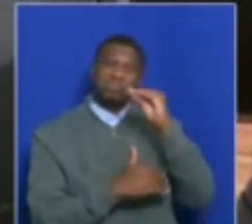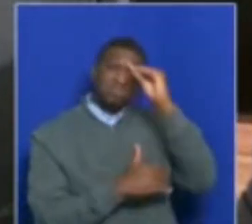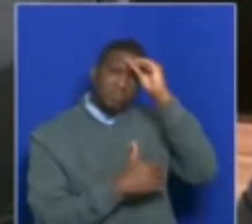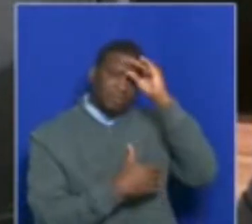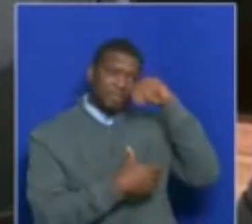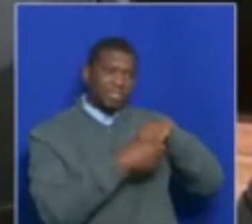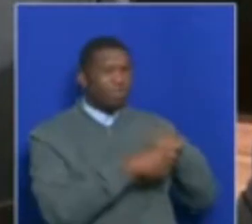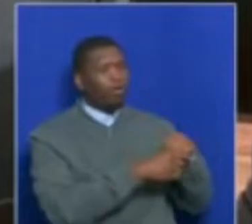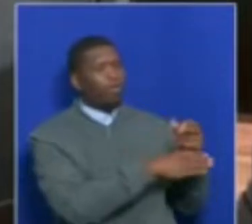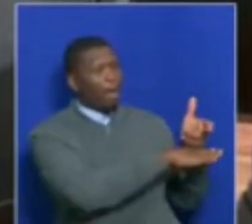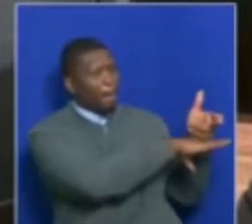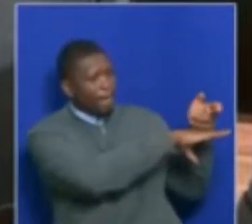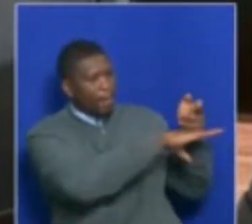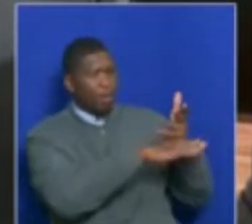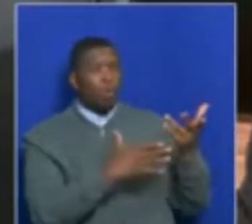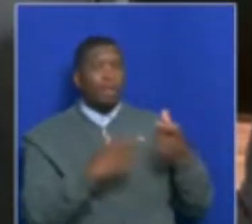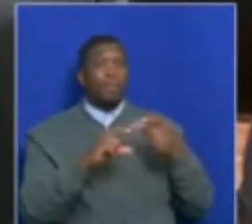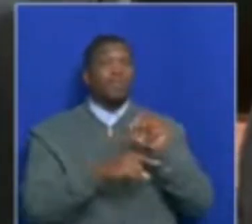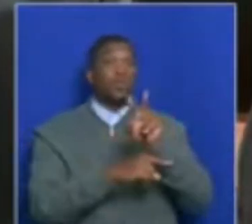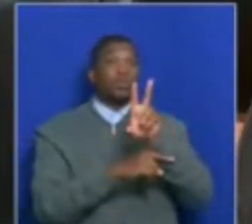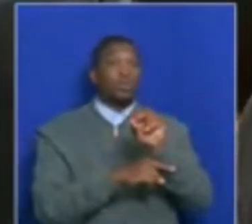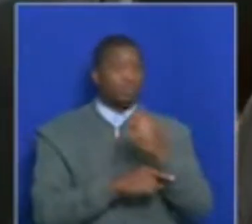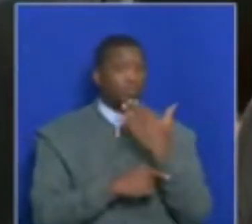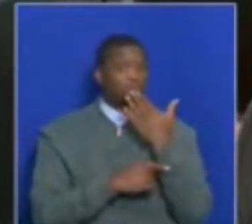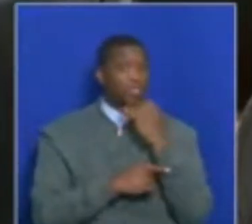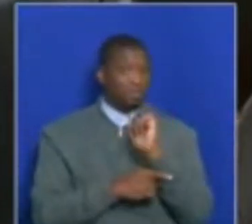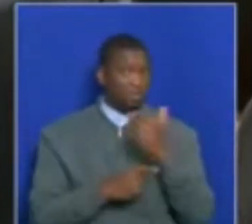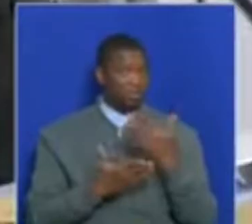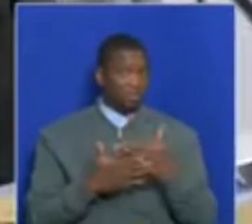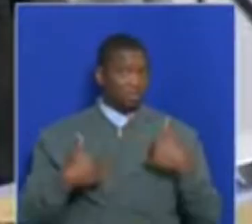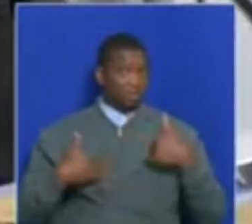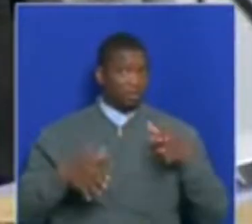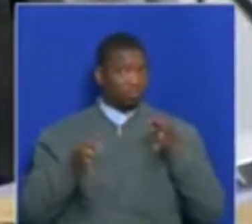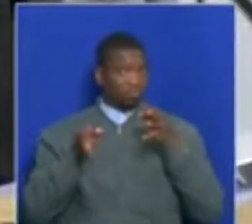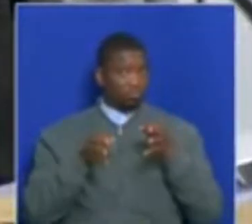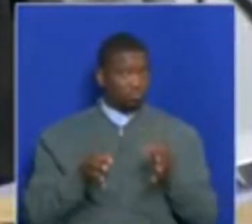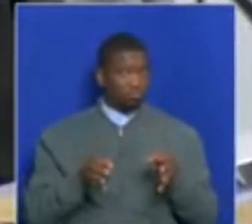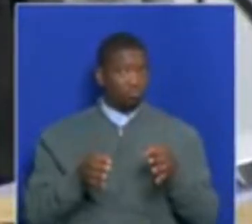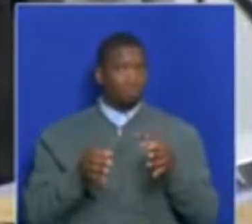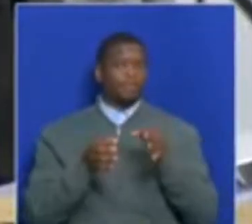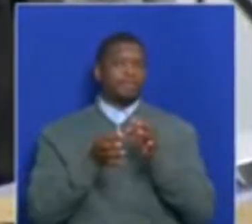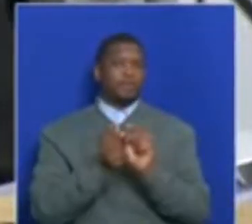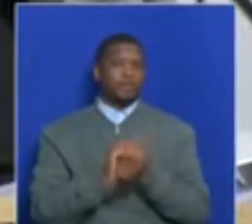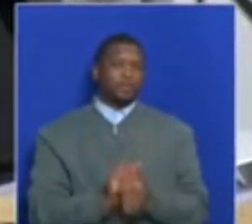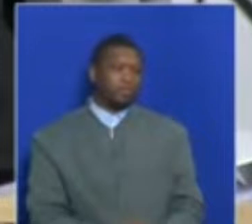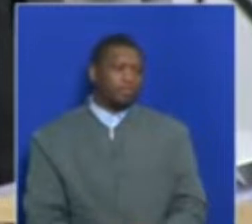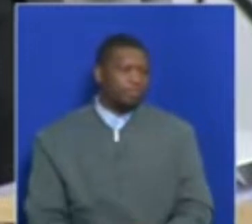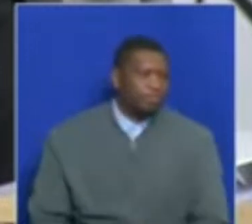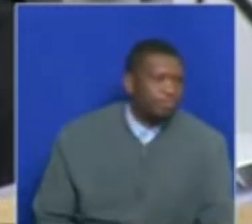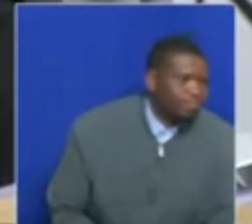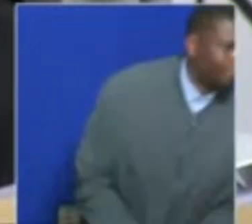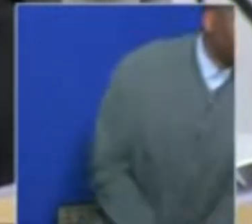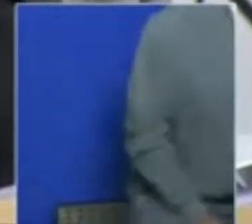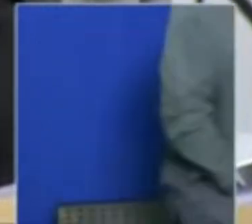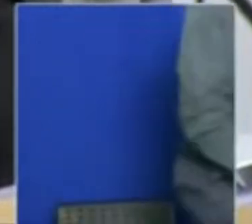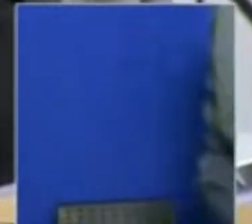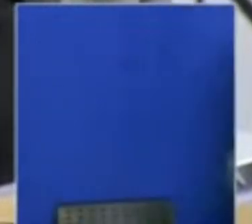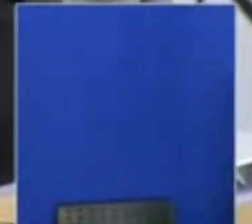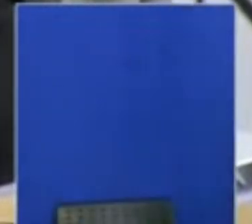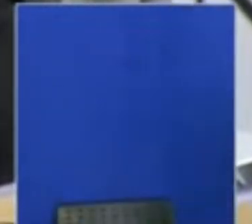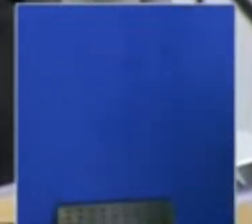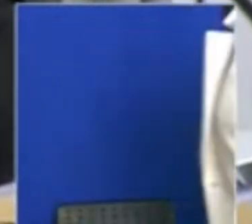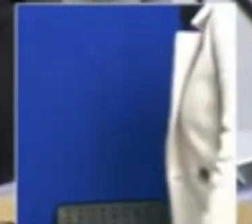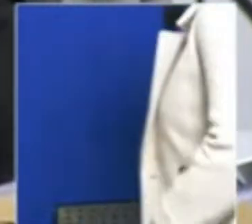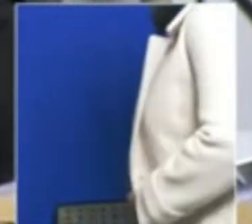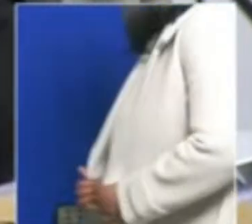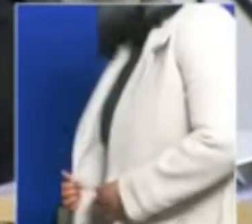Paragraph 20, can you take the Commission through that? Thank you. When a Section 28(1)B case, which is a death as